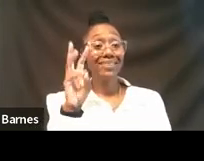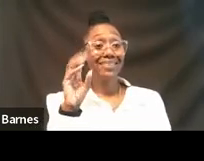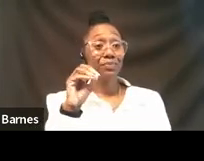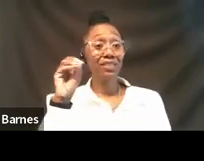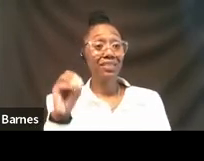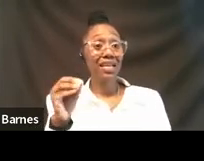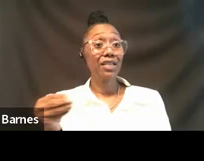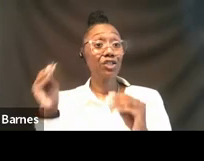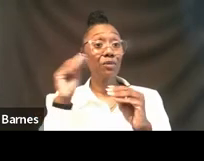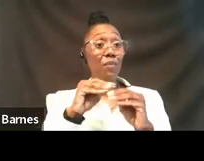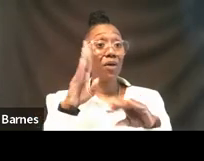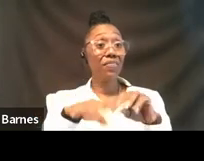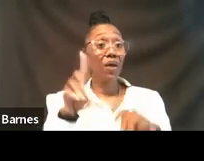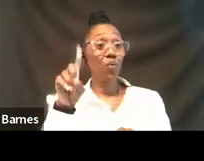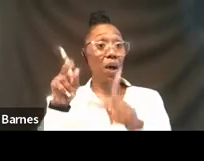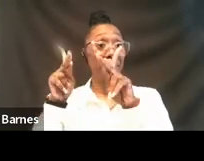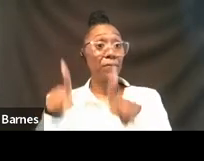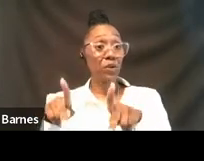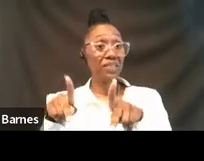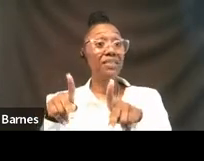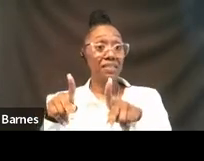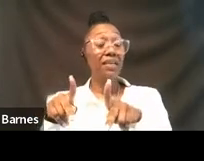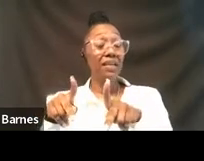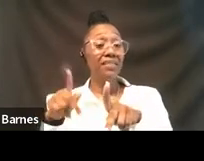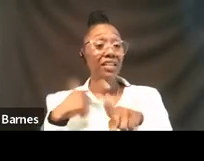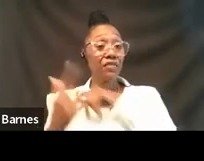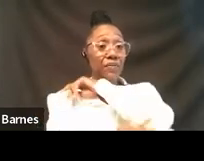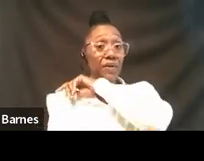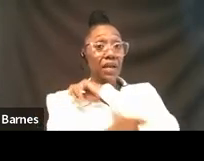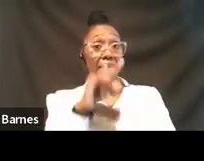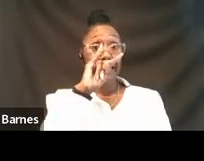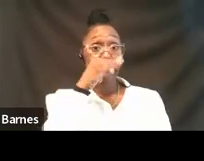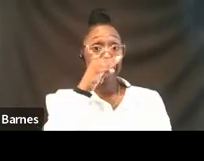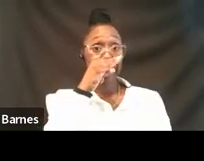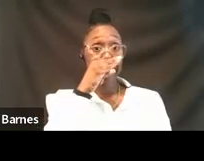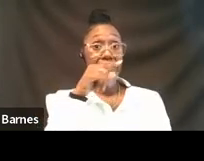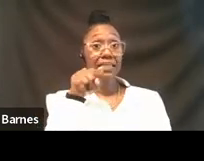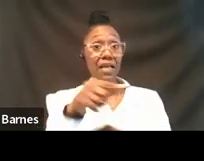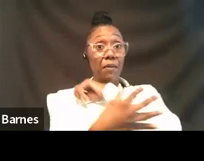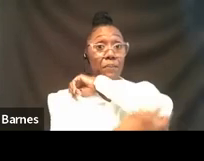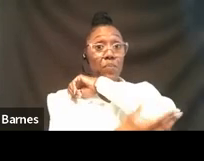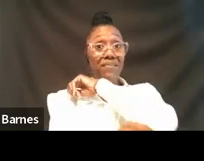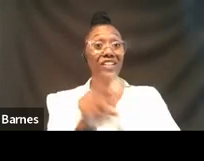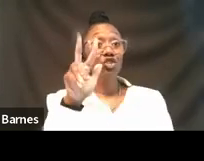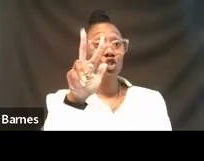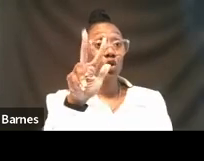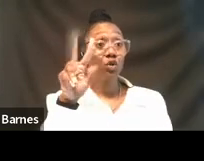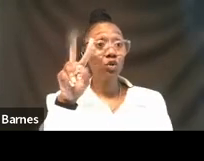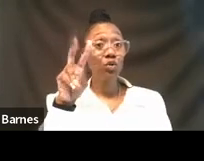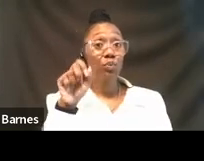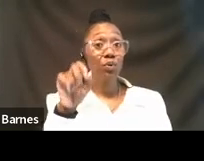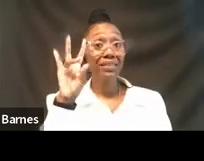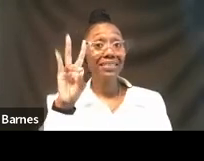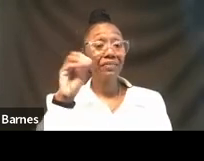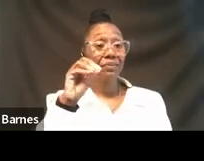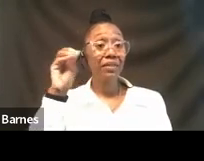in 5 that is living in a state of poverty. The childhood poverty rate is 32.7%. That's more than